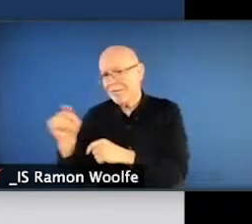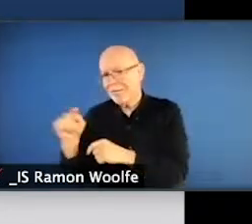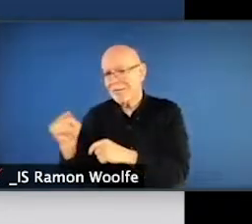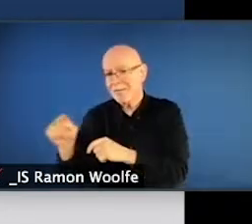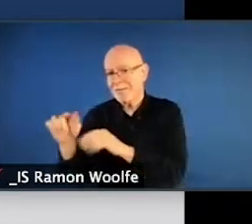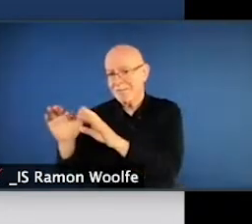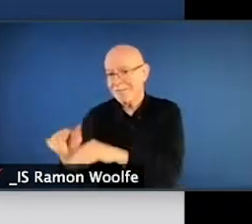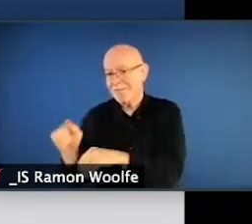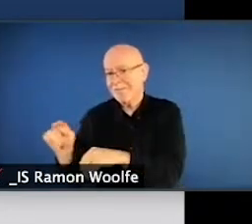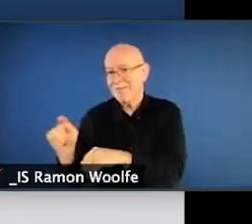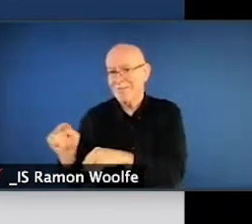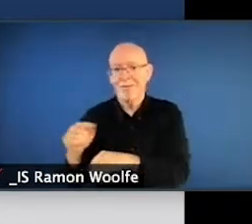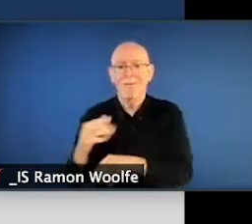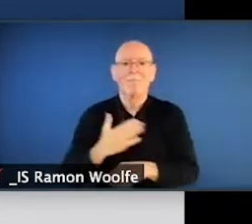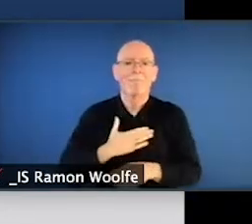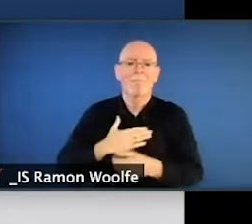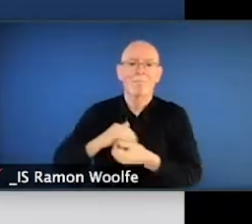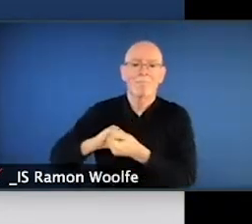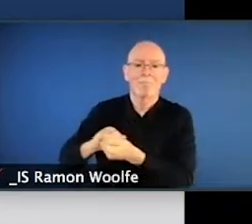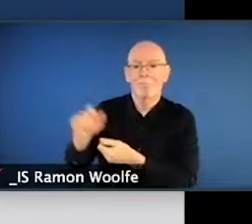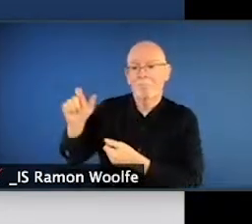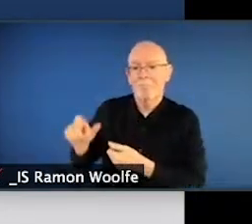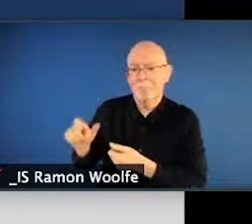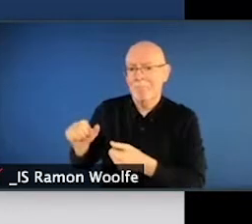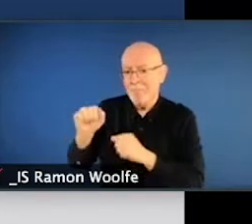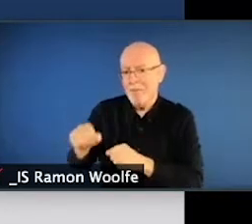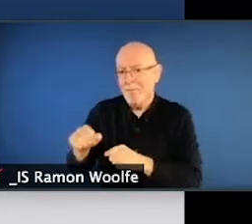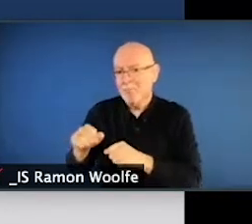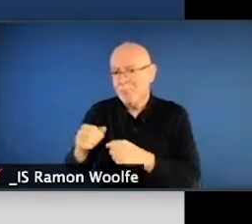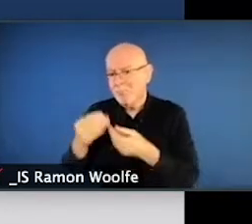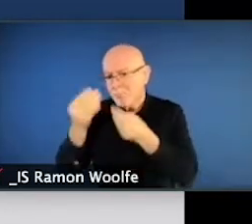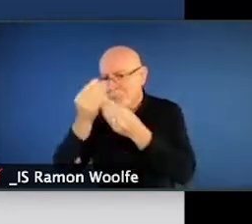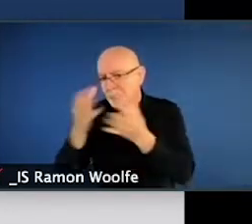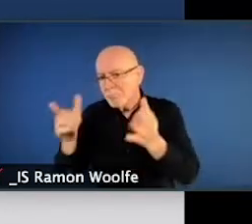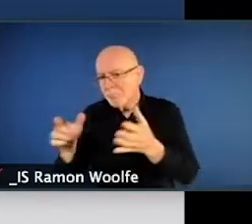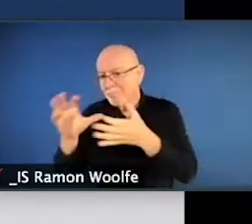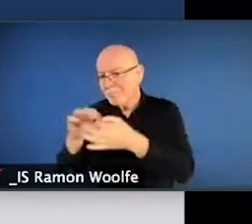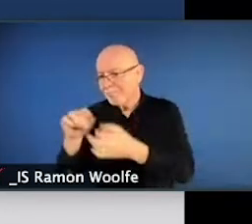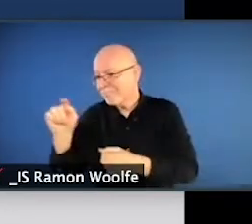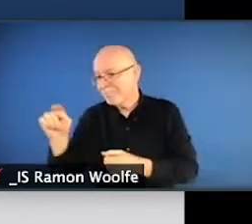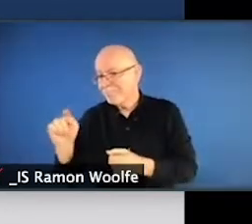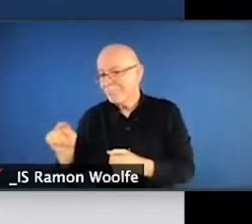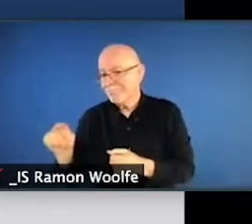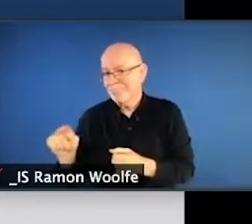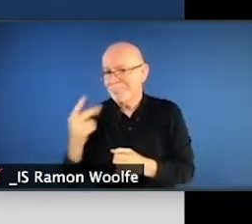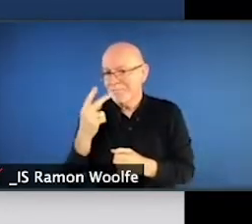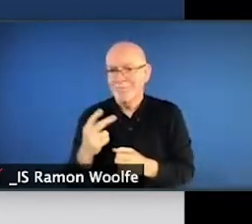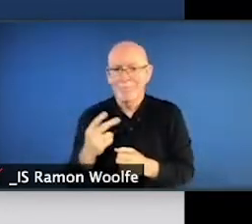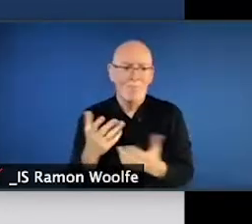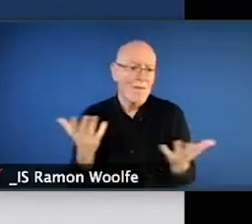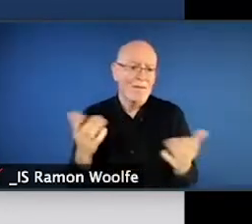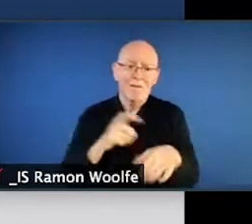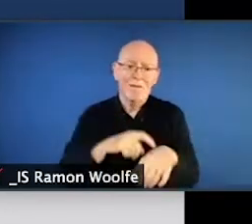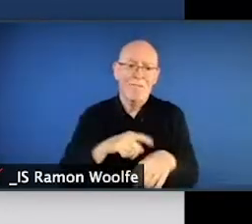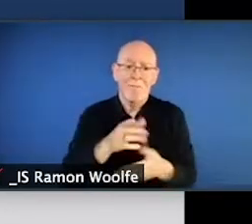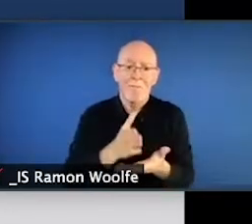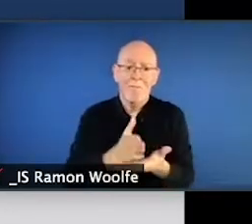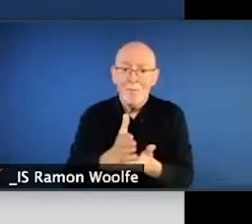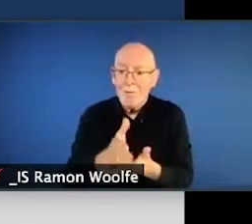stream, and my colleague will be happy to share those for you again. I'm also pleased to announce